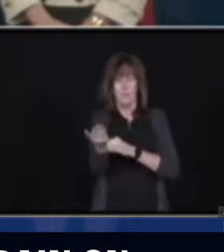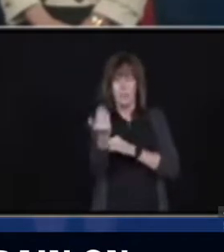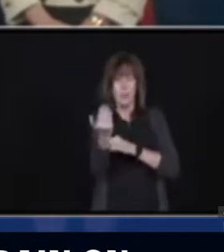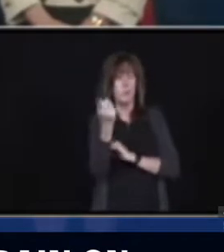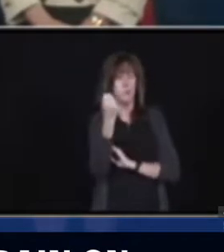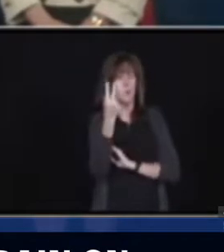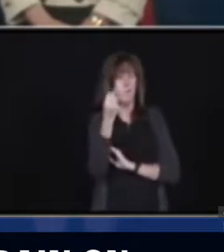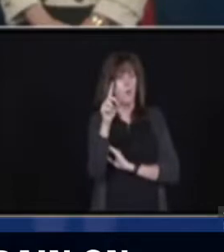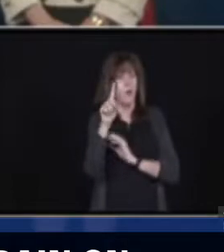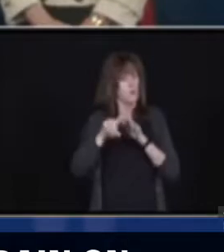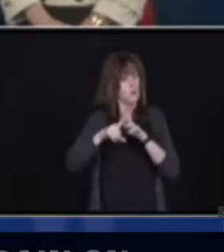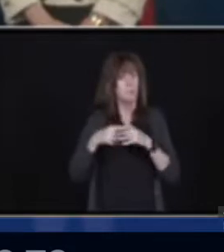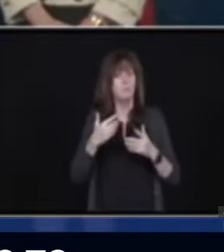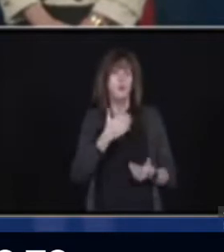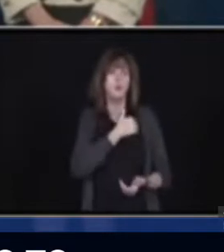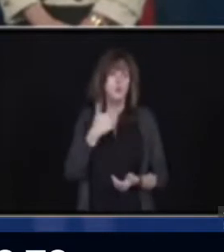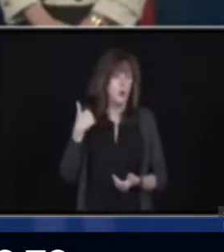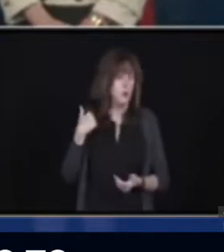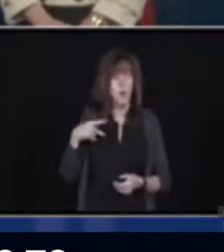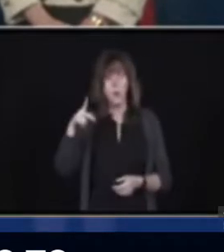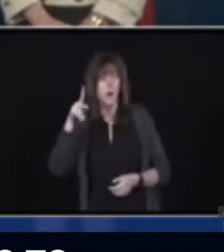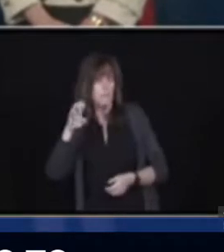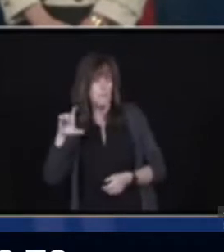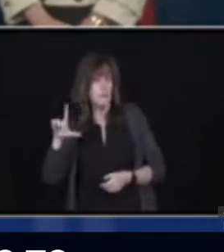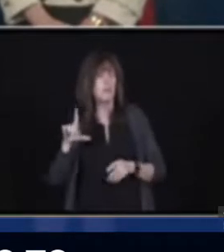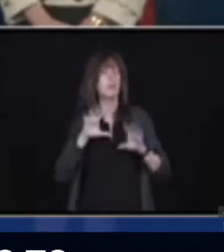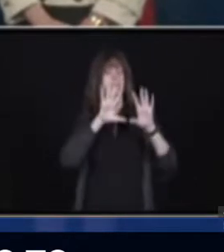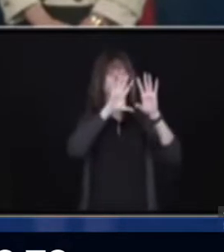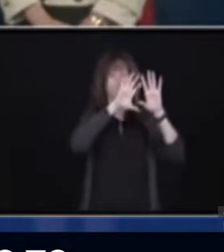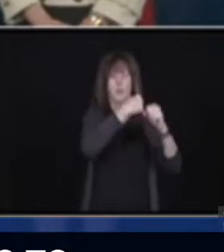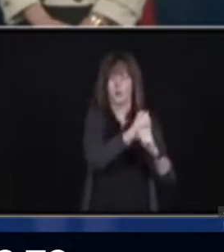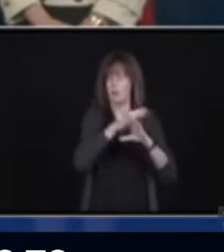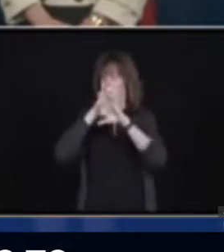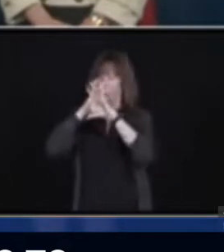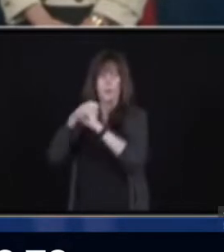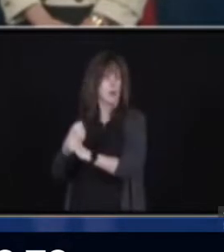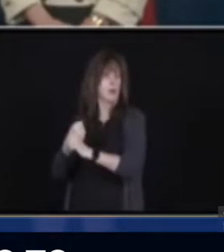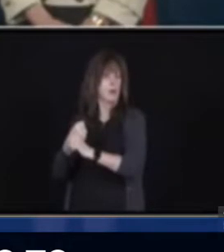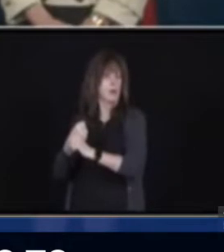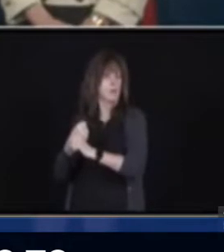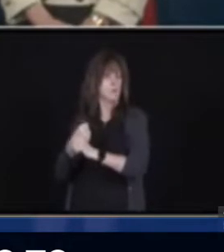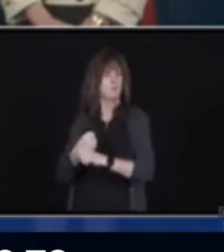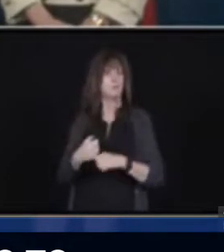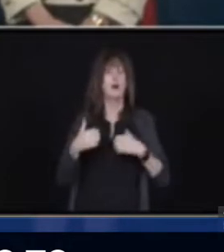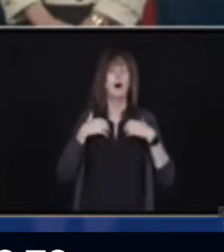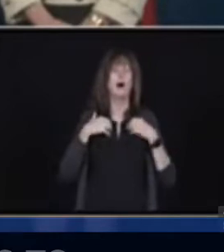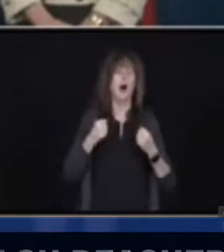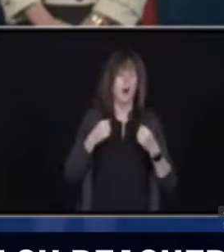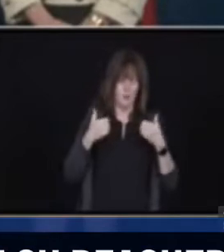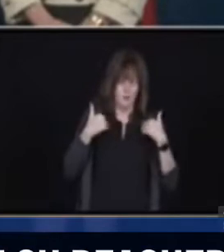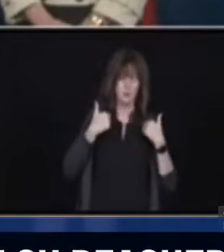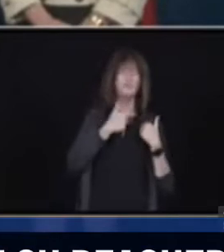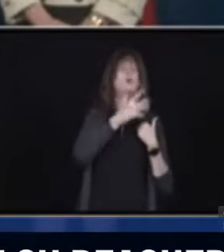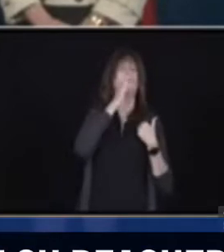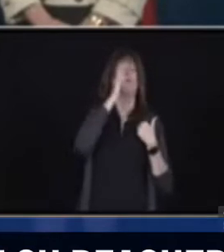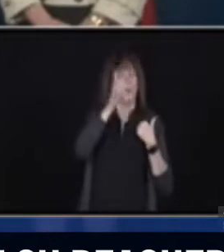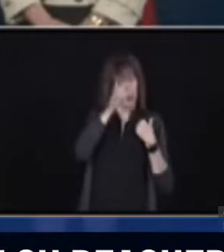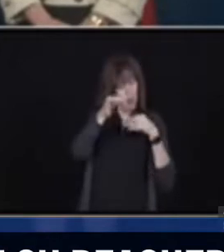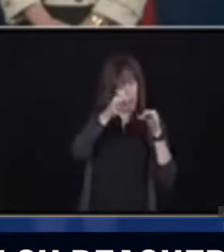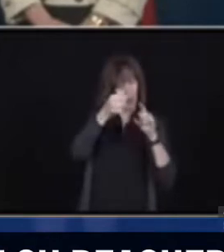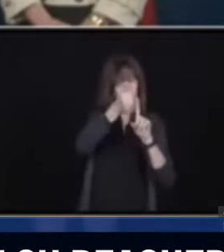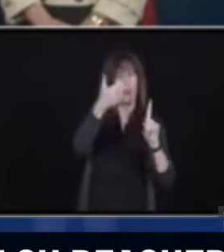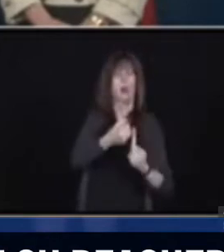lockdown. Minister Elliott will walk you through the details in a moment. My friends, I know these